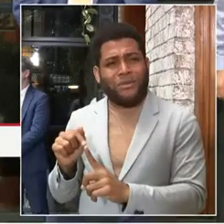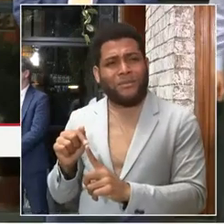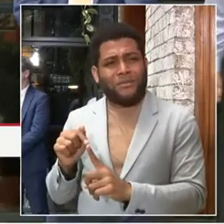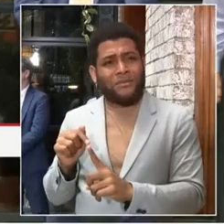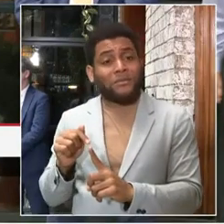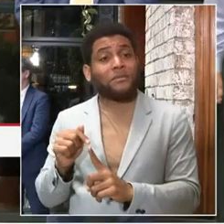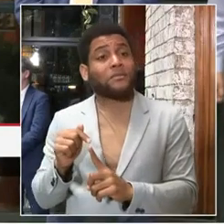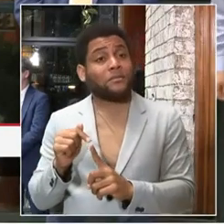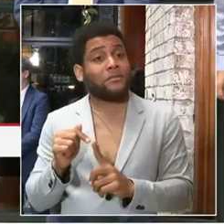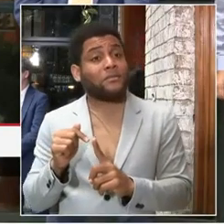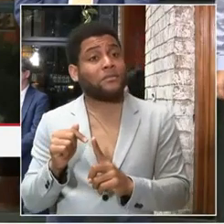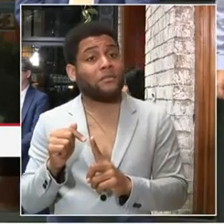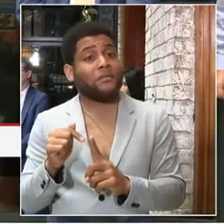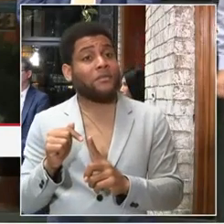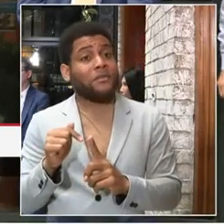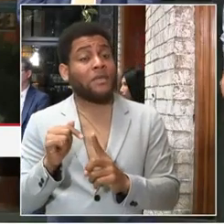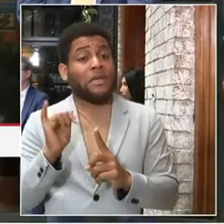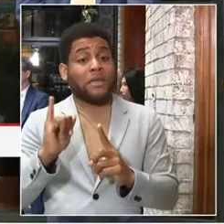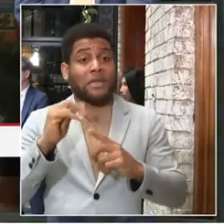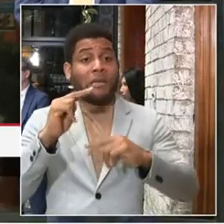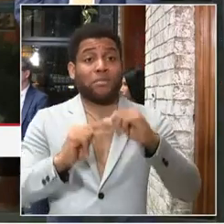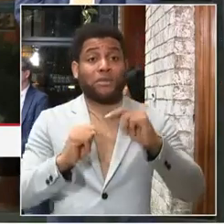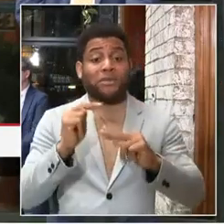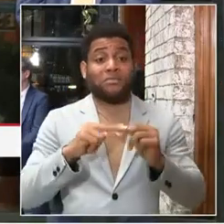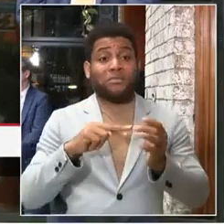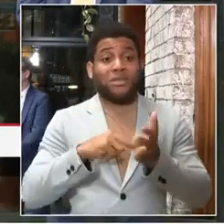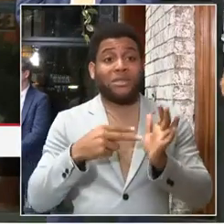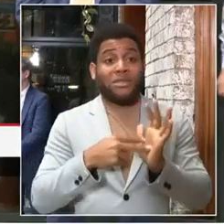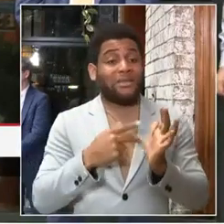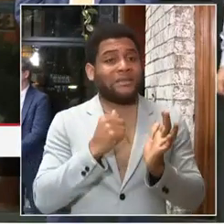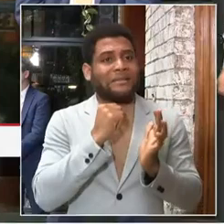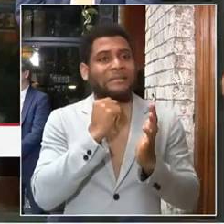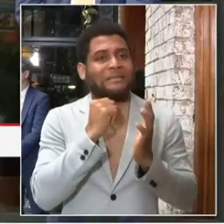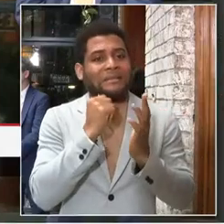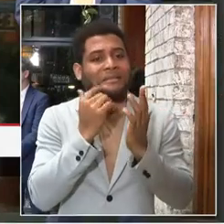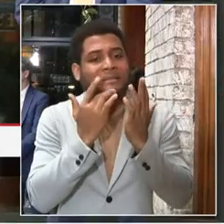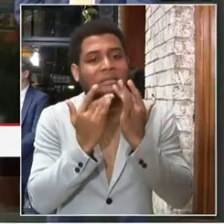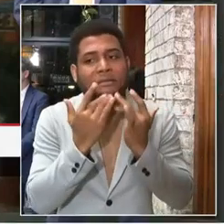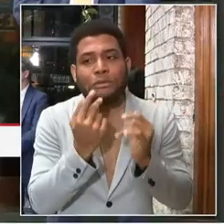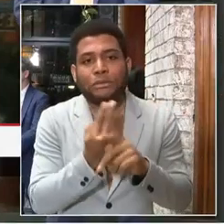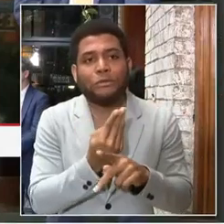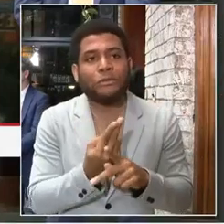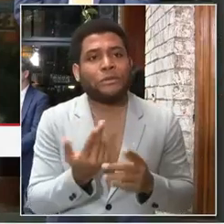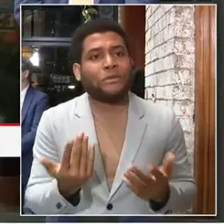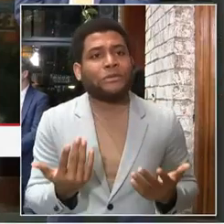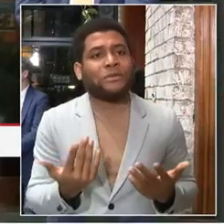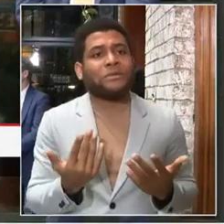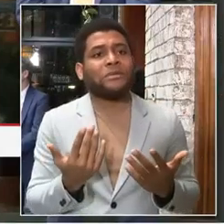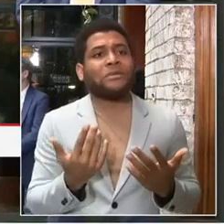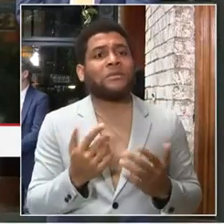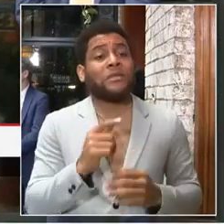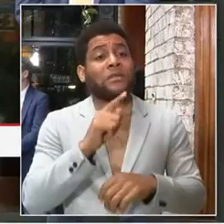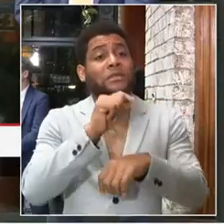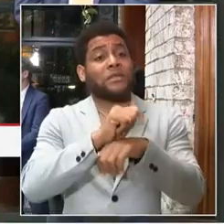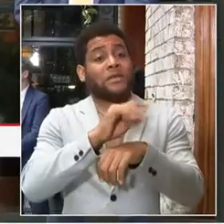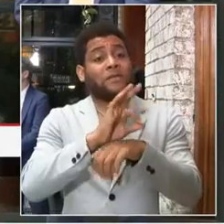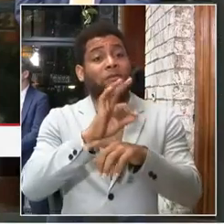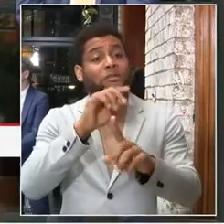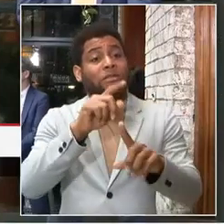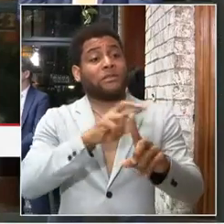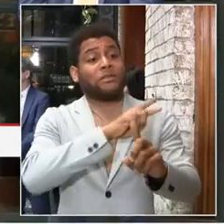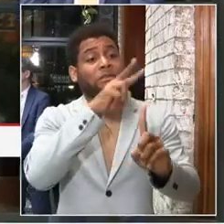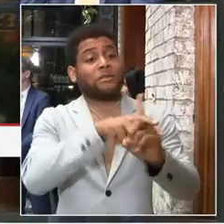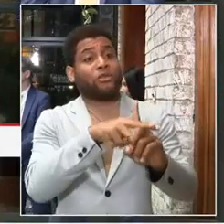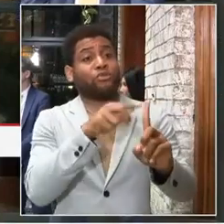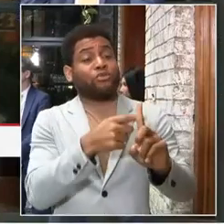is underutilized. And so what the task force is tasked with is making sure that it is